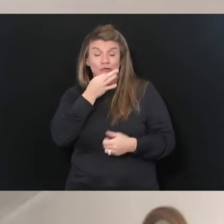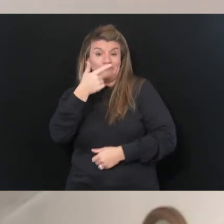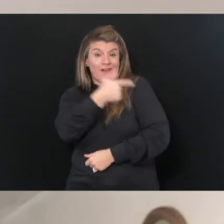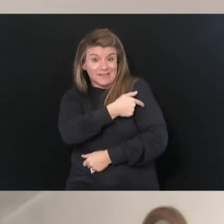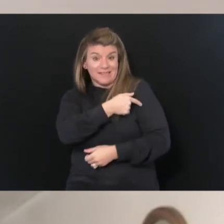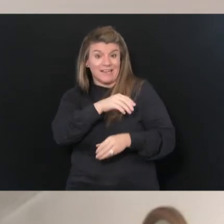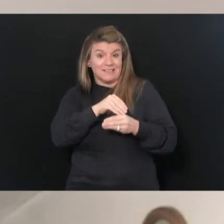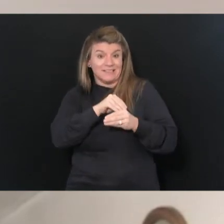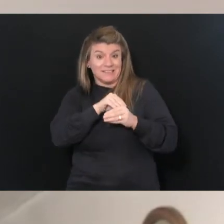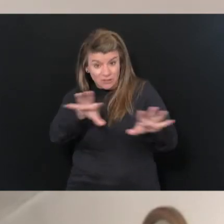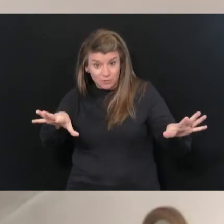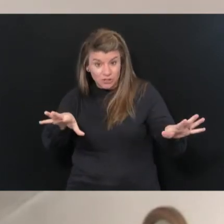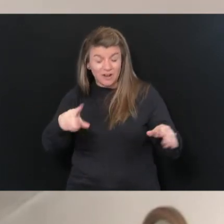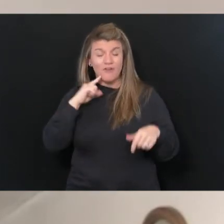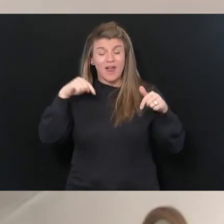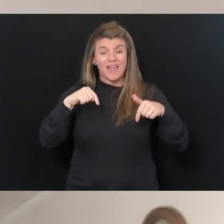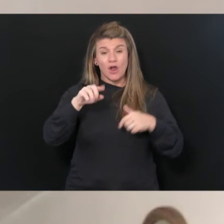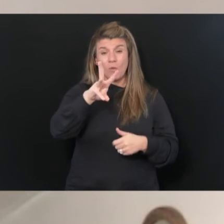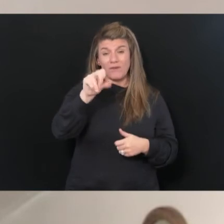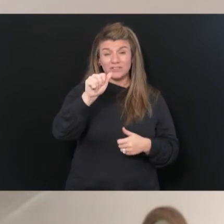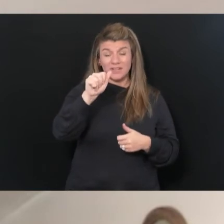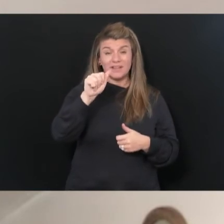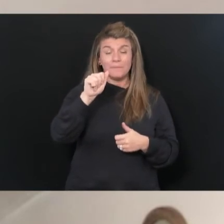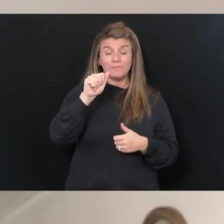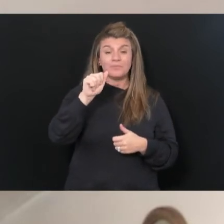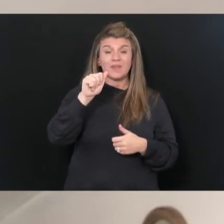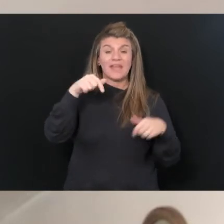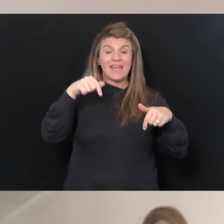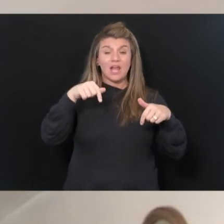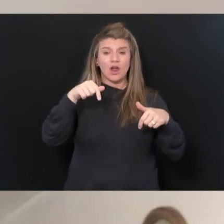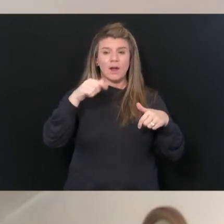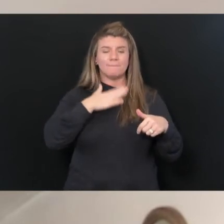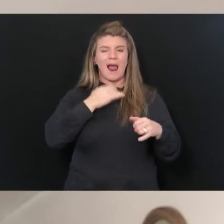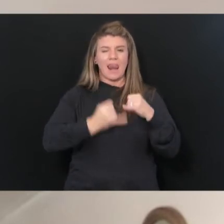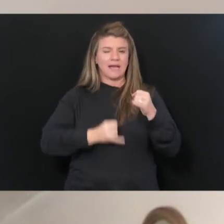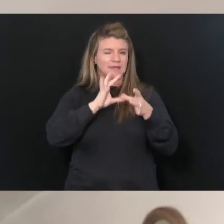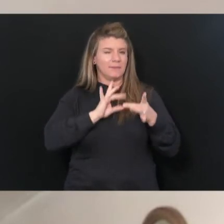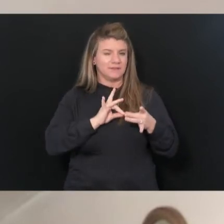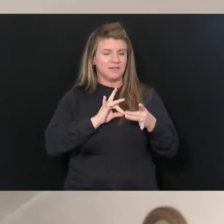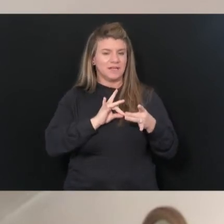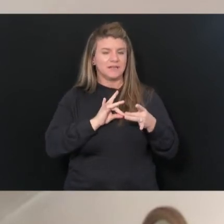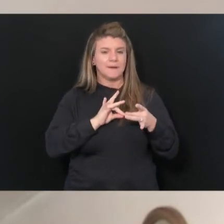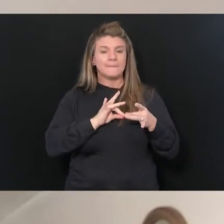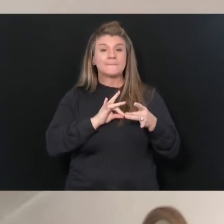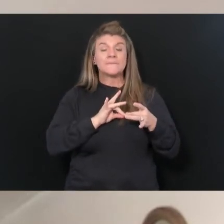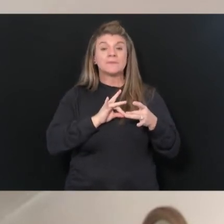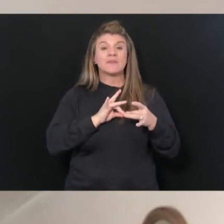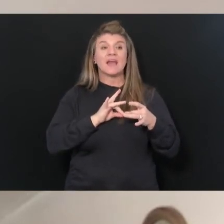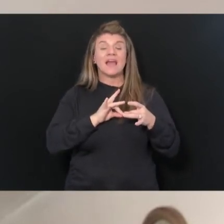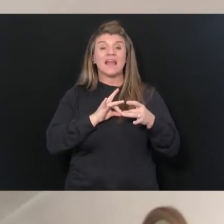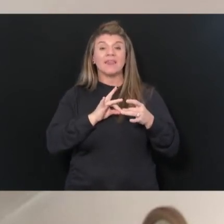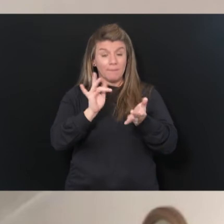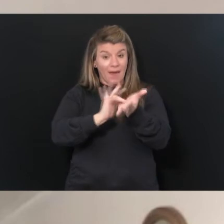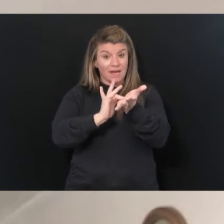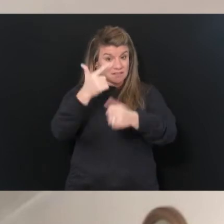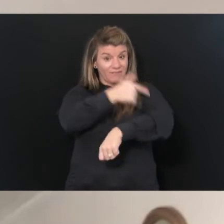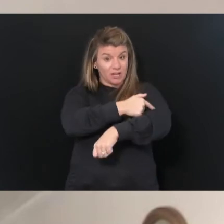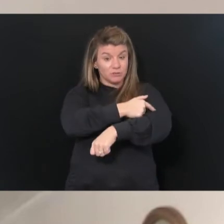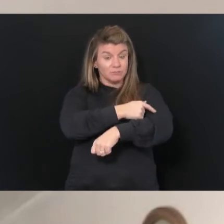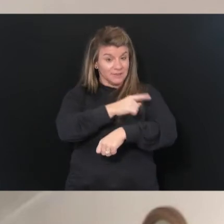For West Virginians, I think the governor said it, but I'm just going to say it, and this will be my last comment, that the vaccine is coming. The